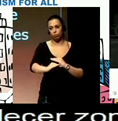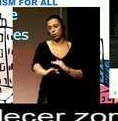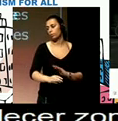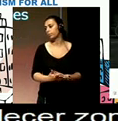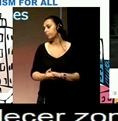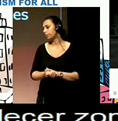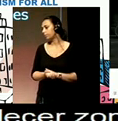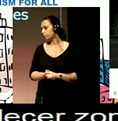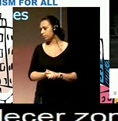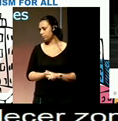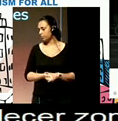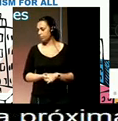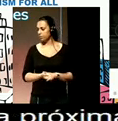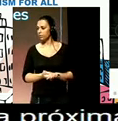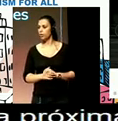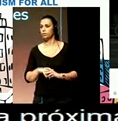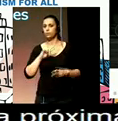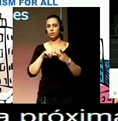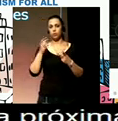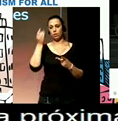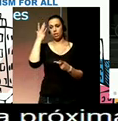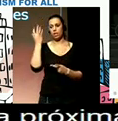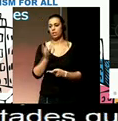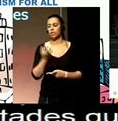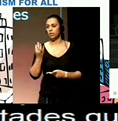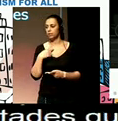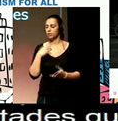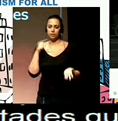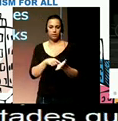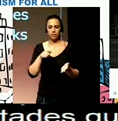paving blocks. A second idea,